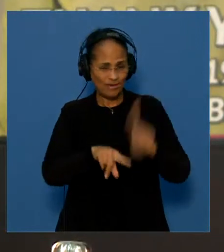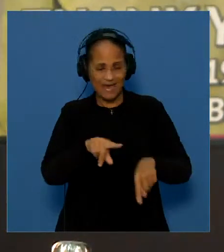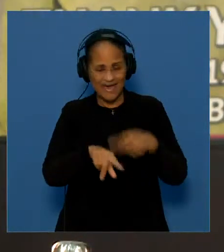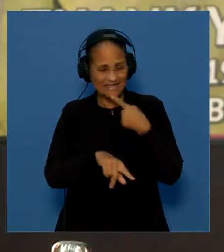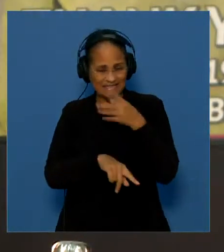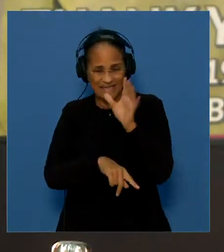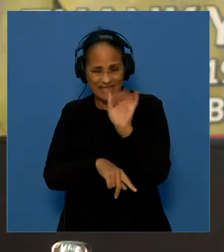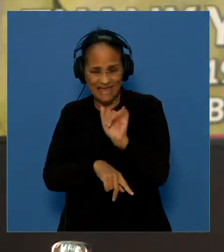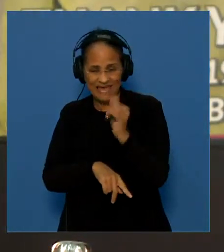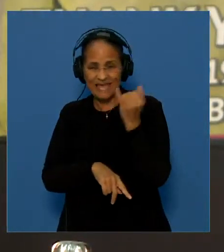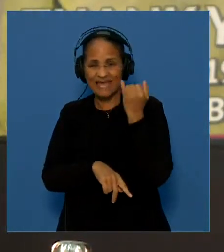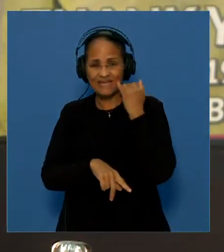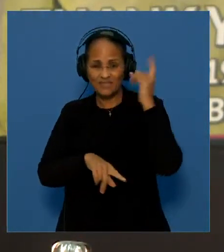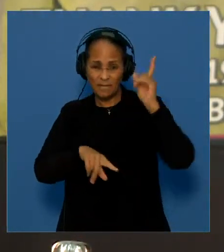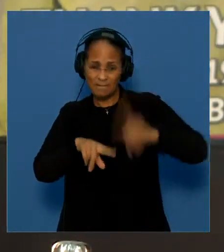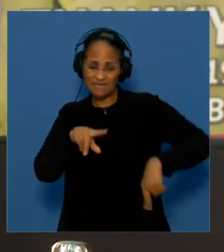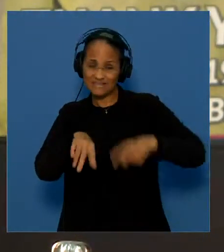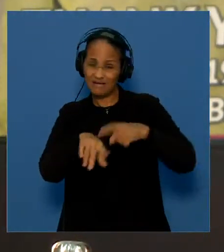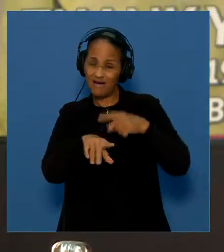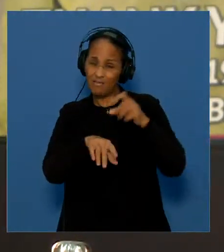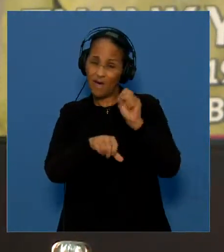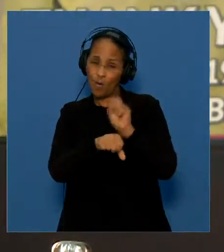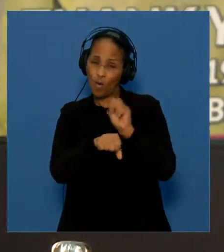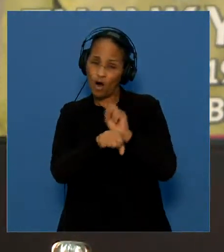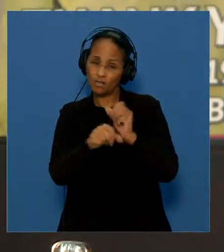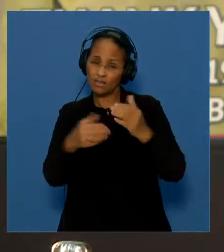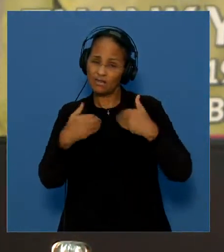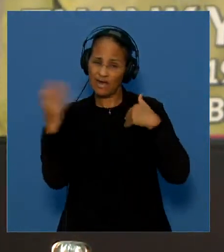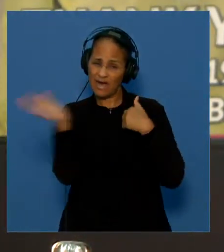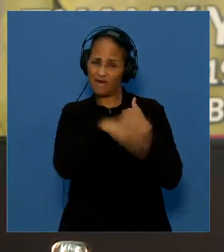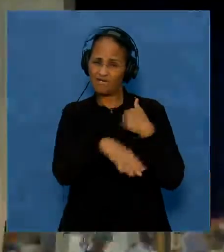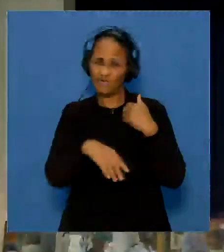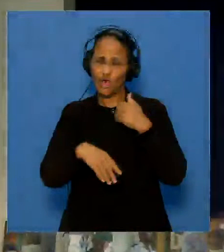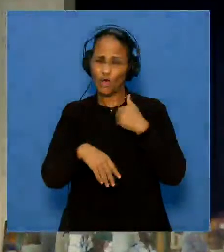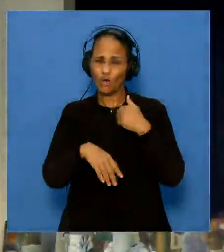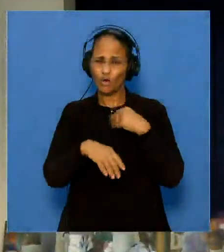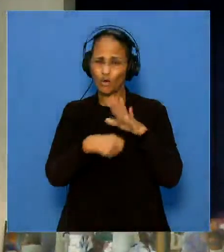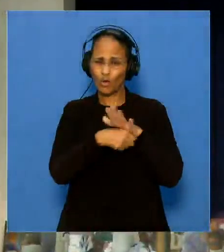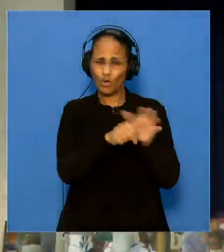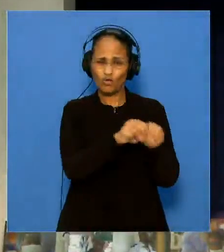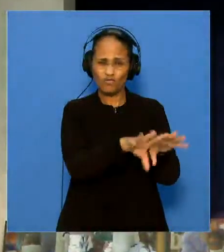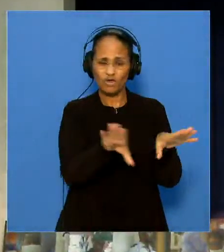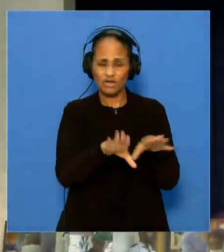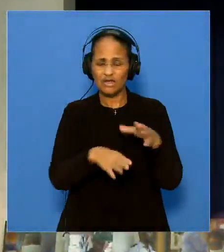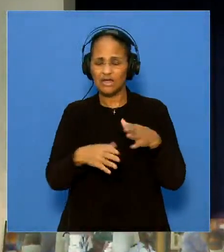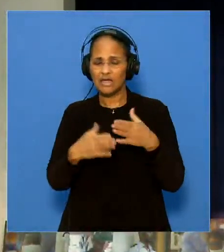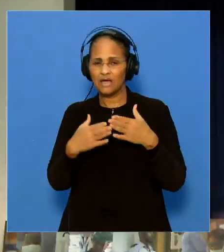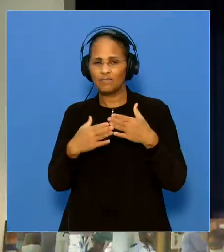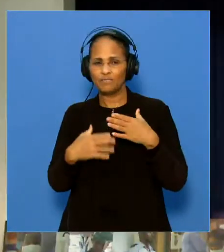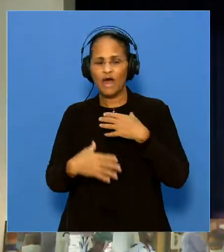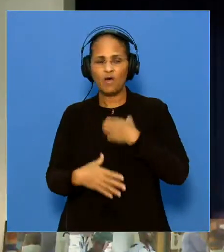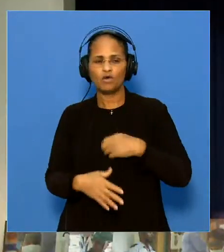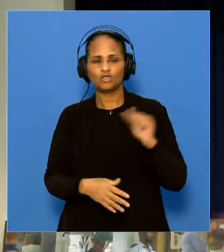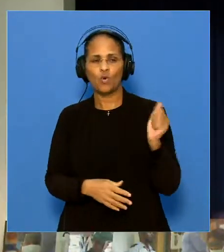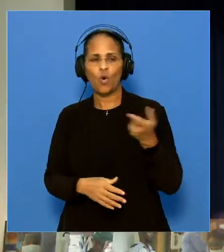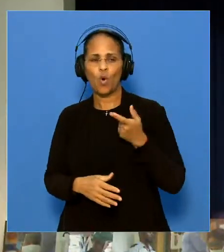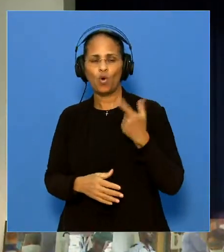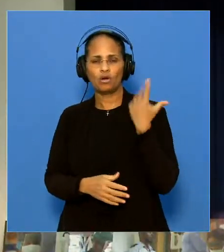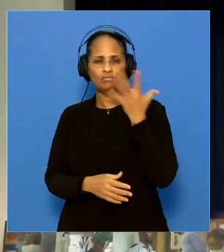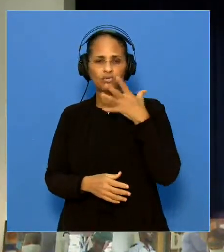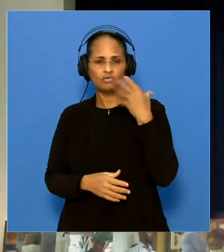a person has missed time at work that they have COVID. All right, thank you. And I wish you all a very lovely holiday. You too, Don. Thank you. Thank